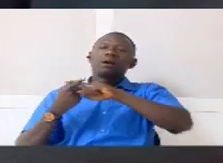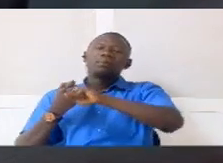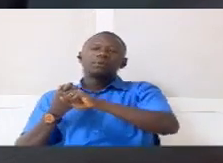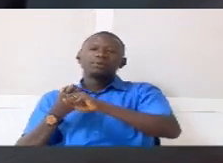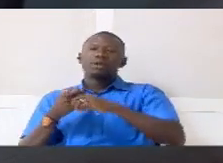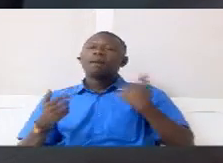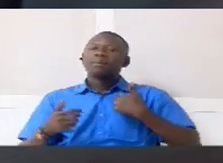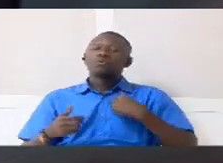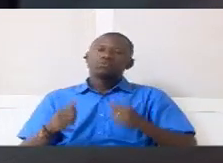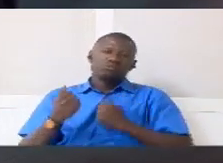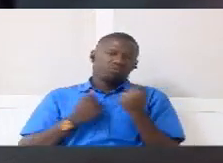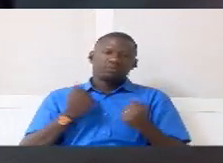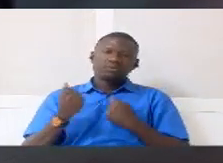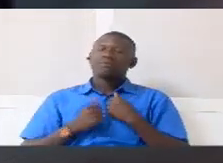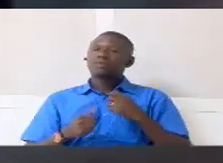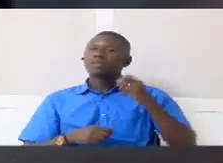Jammeh era.